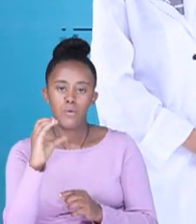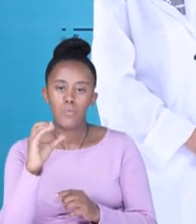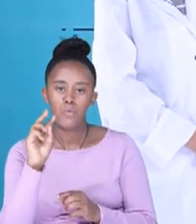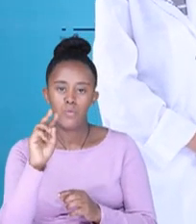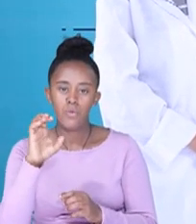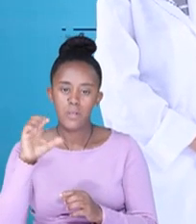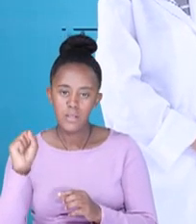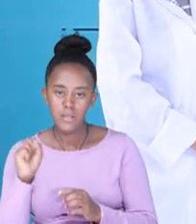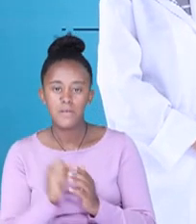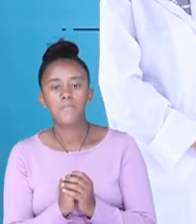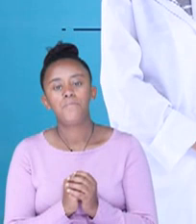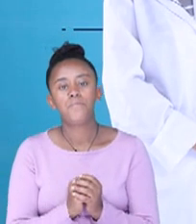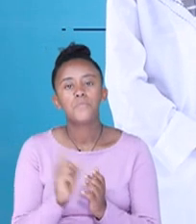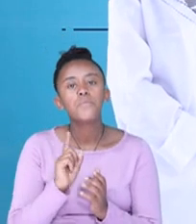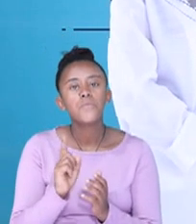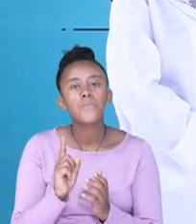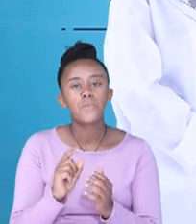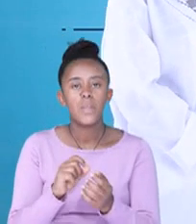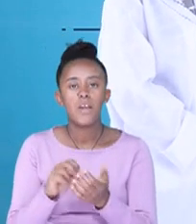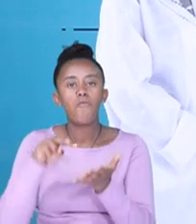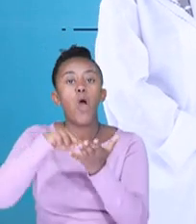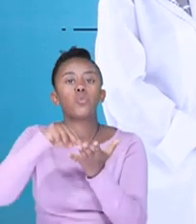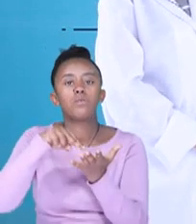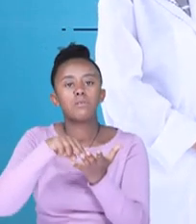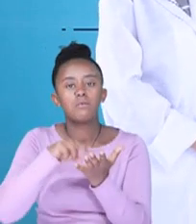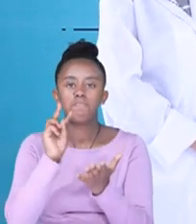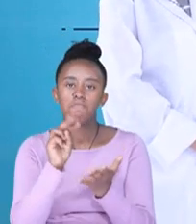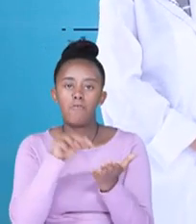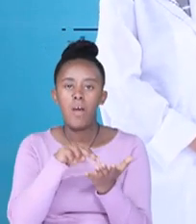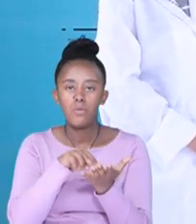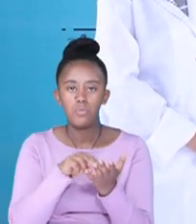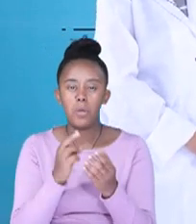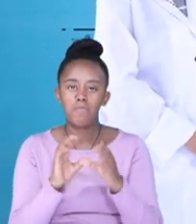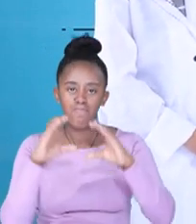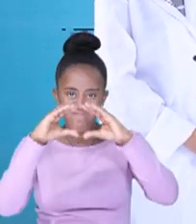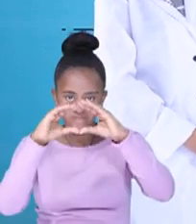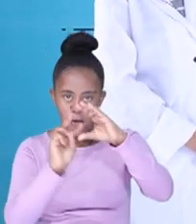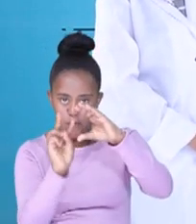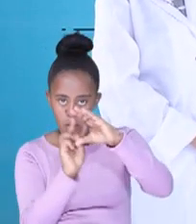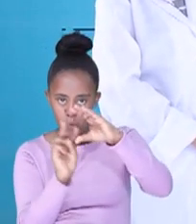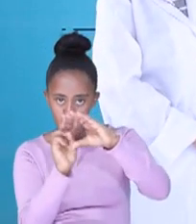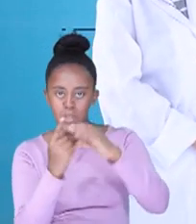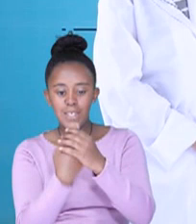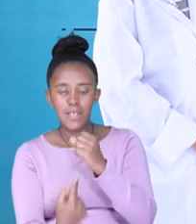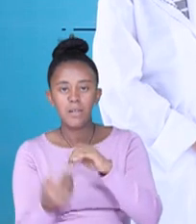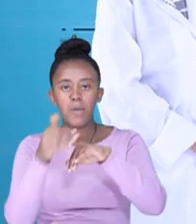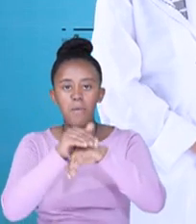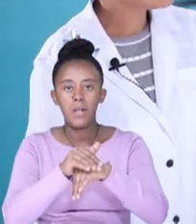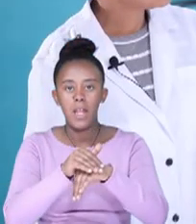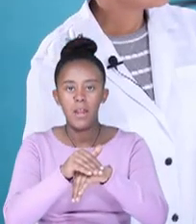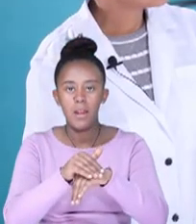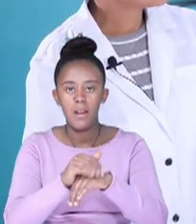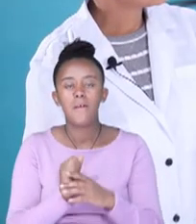are vesicles. They are vesicles, and they are also single membrane bounded